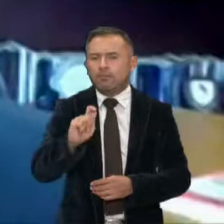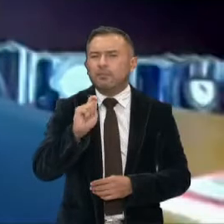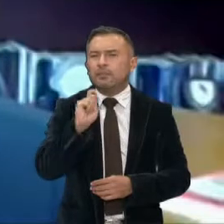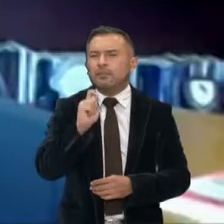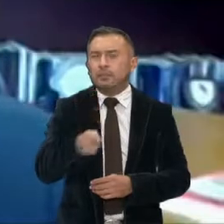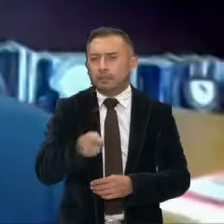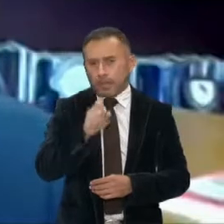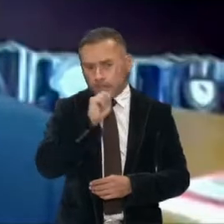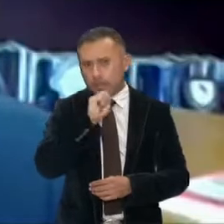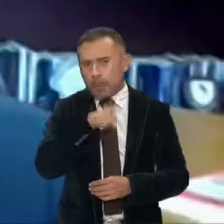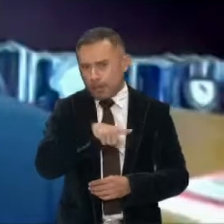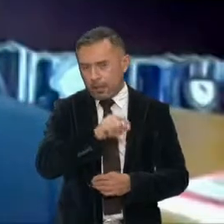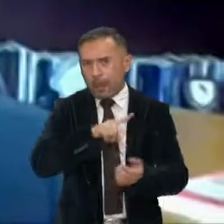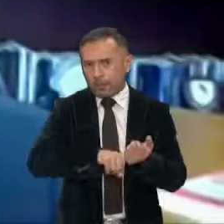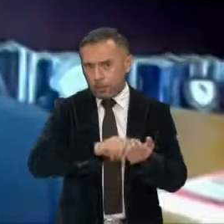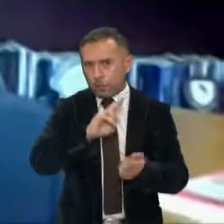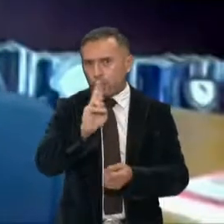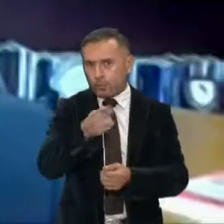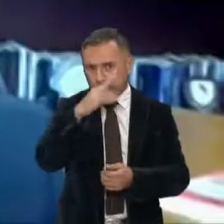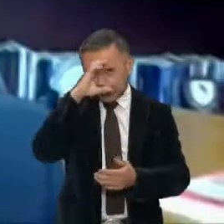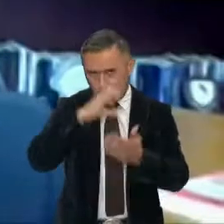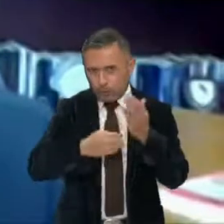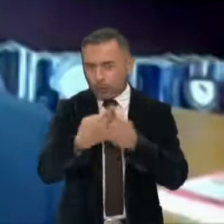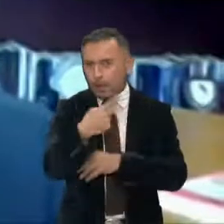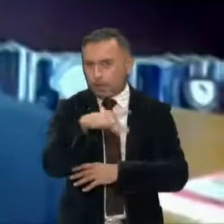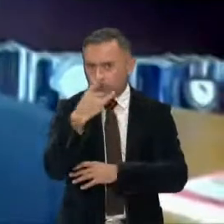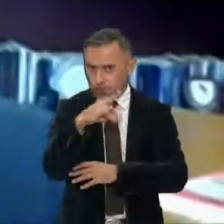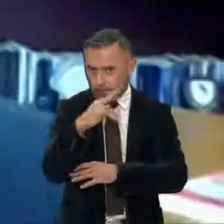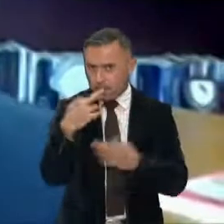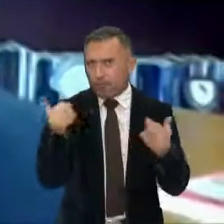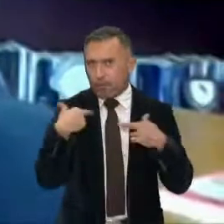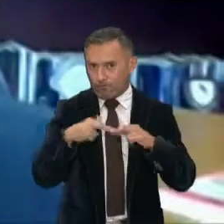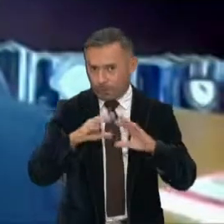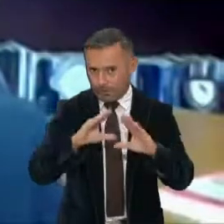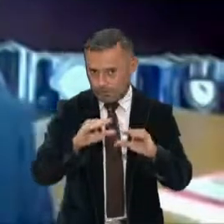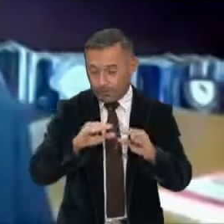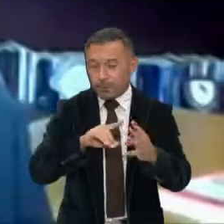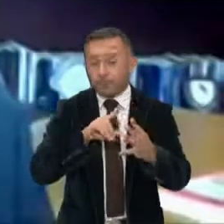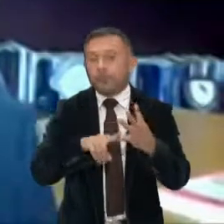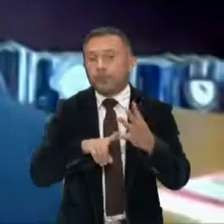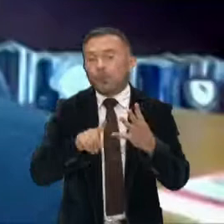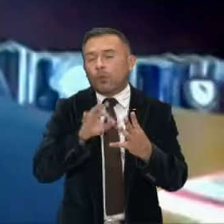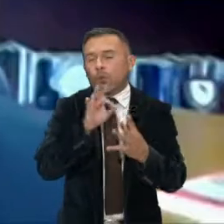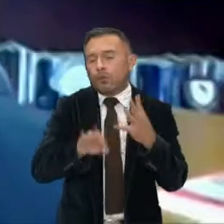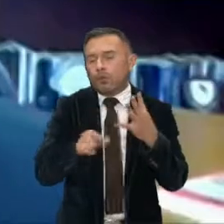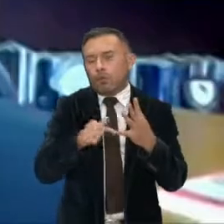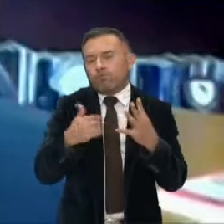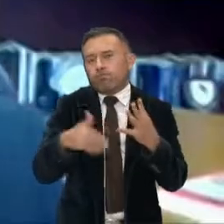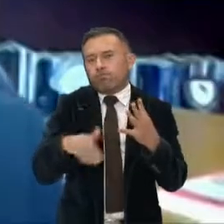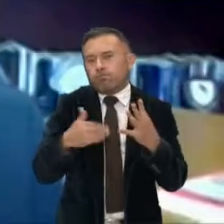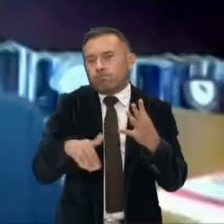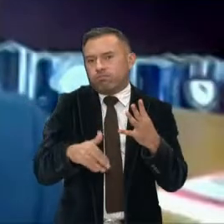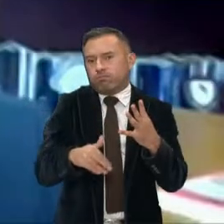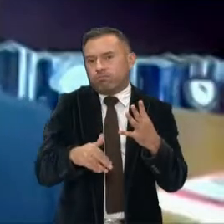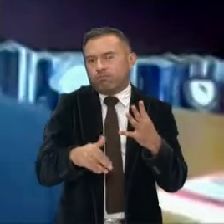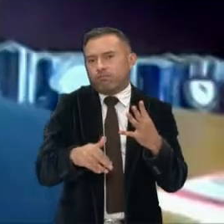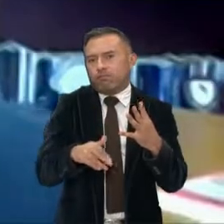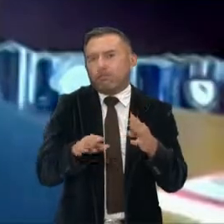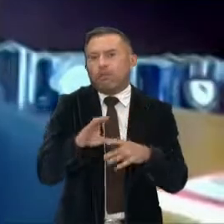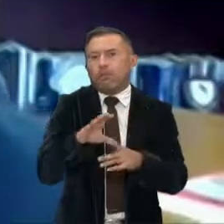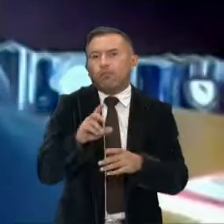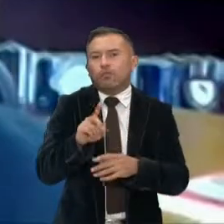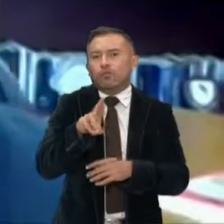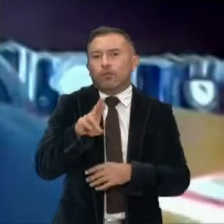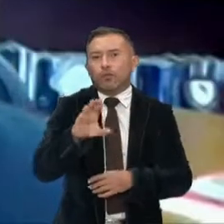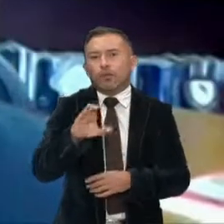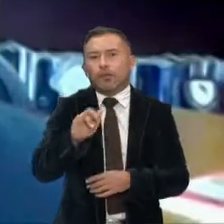Professor Rafael Loaiza, who is also a professor of the Universidad Católica Boliviana. And we are going to close with